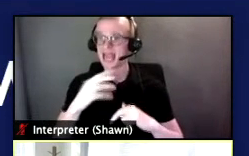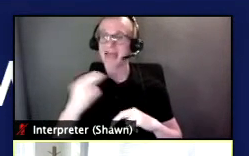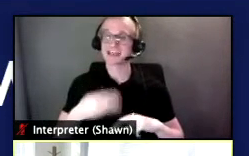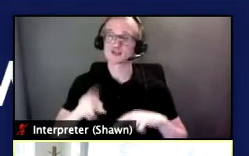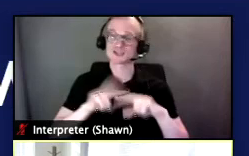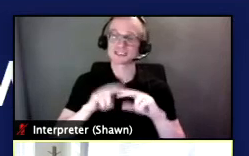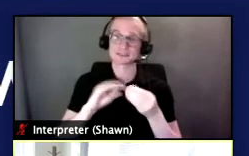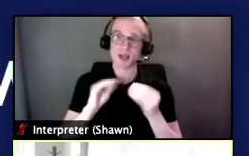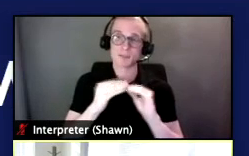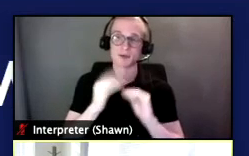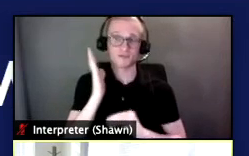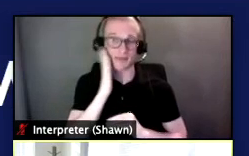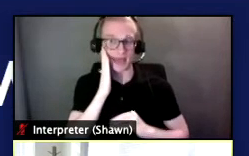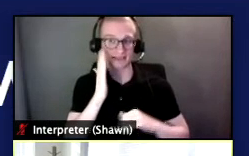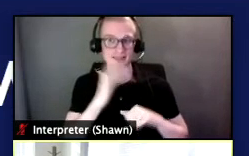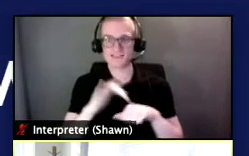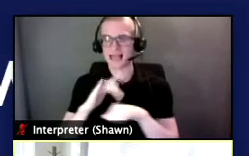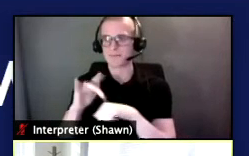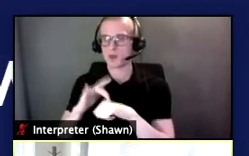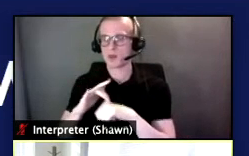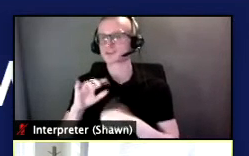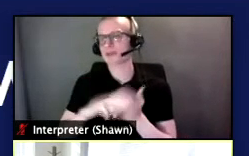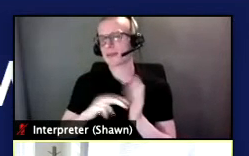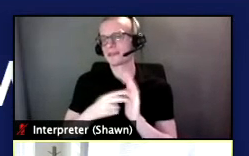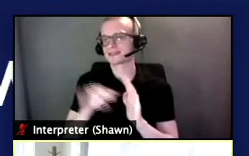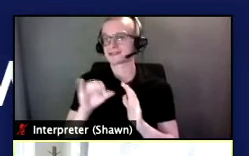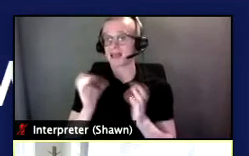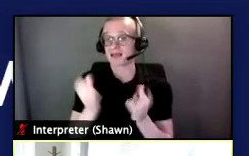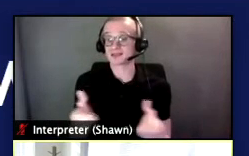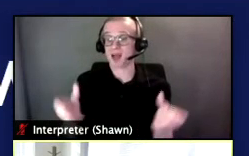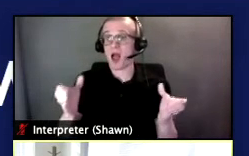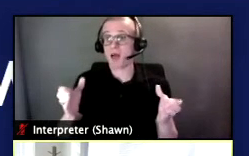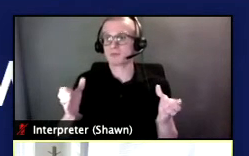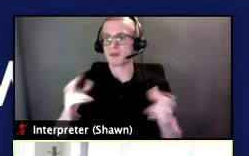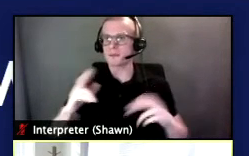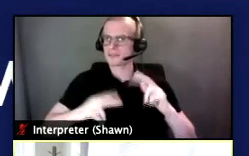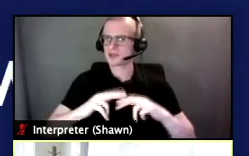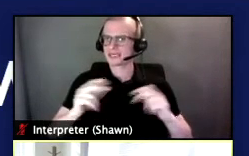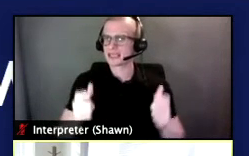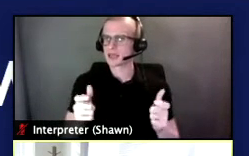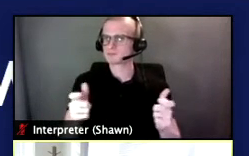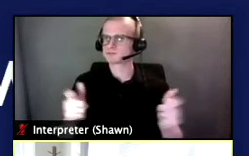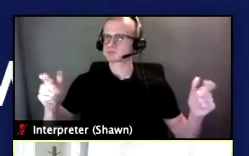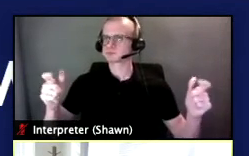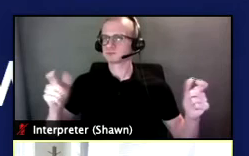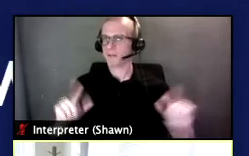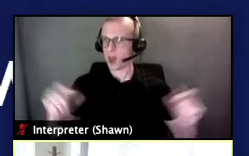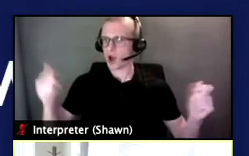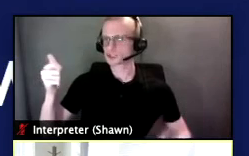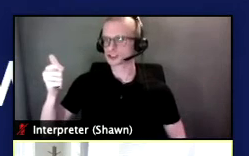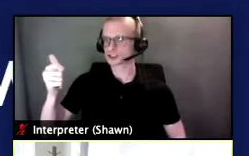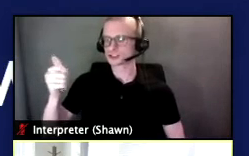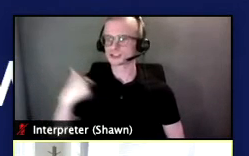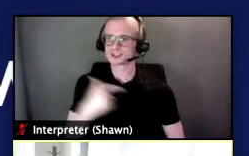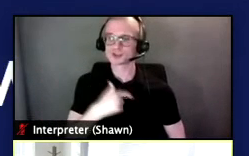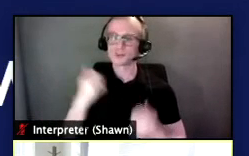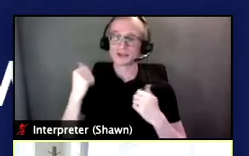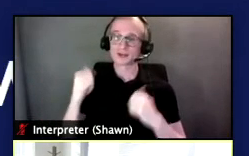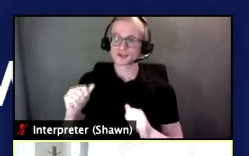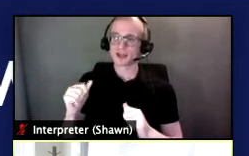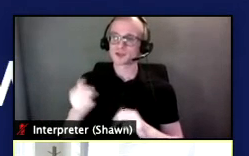that's building a bigger tub, right? So we're working with them to expand that capacity within the